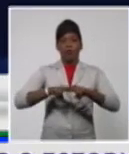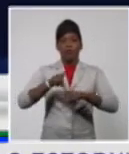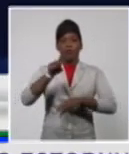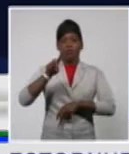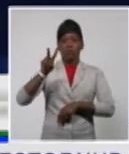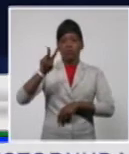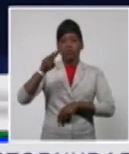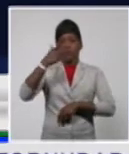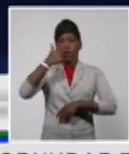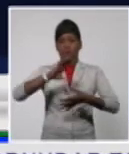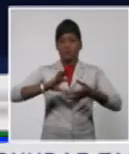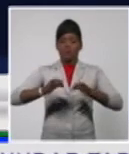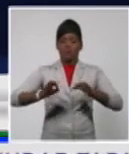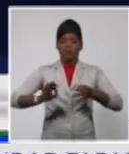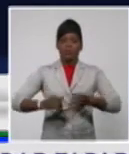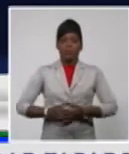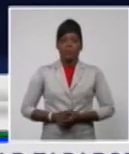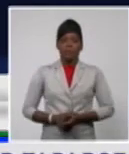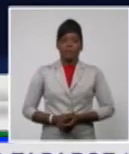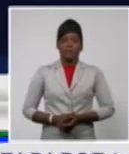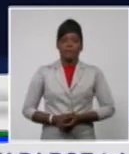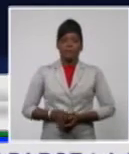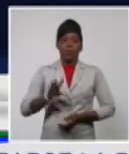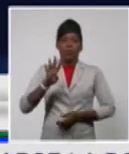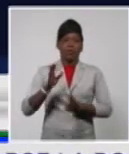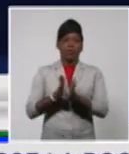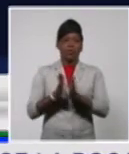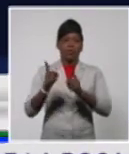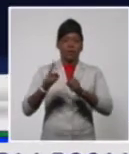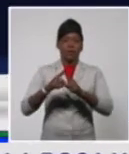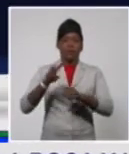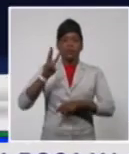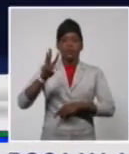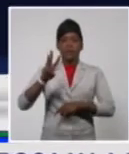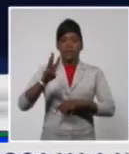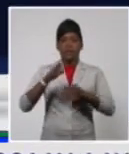and Santiago de Cuba. Thus, we accumulate